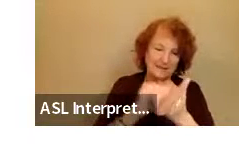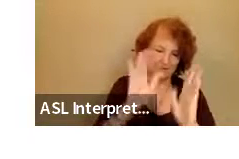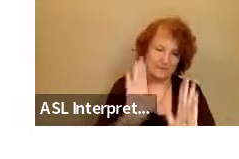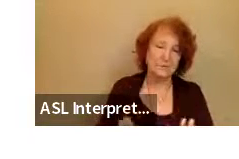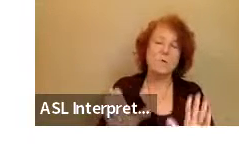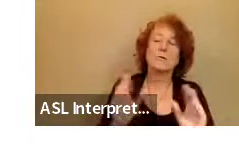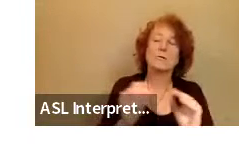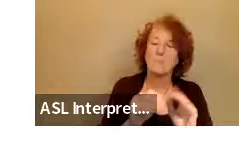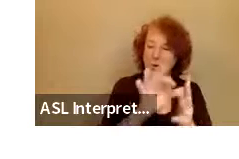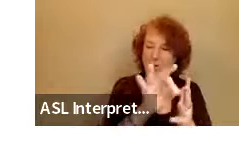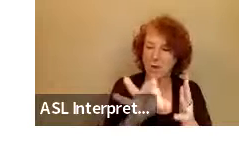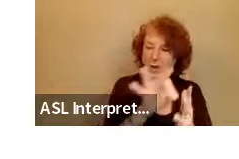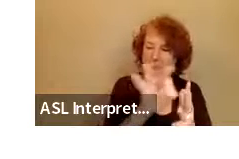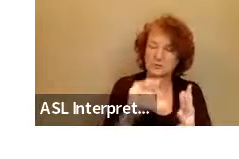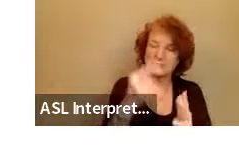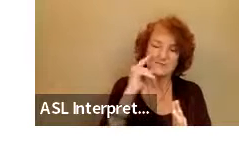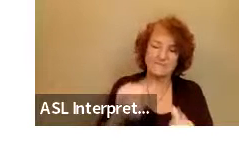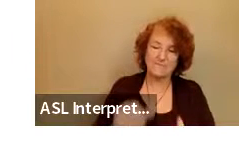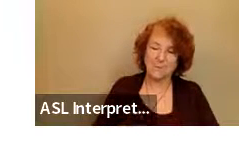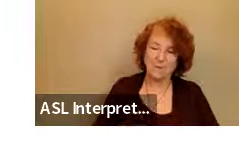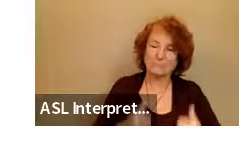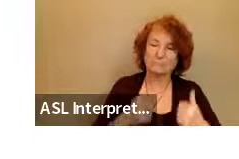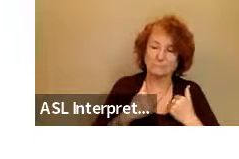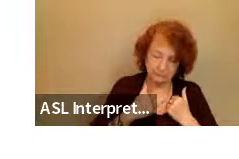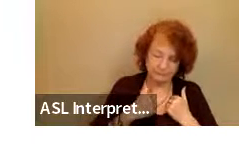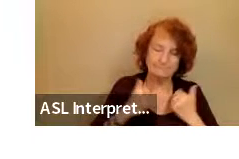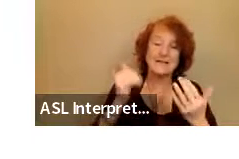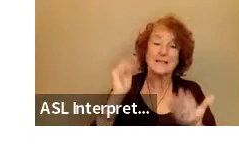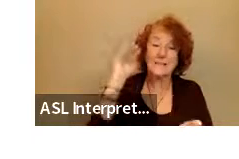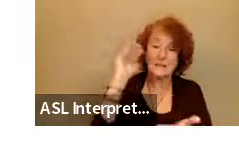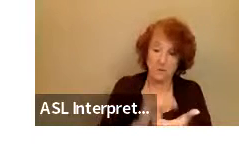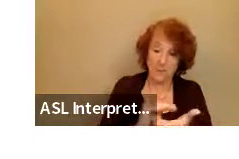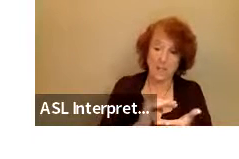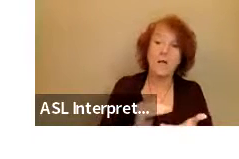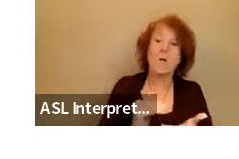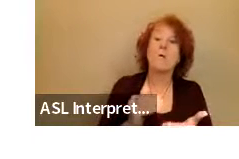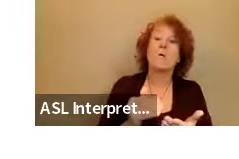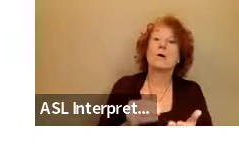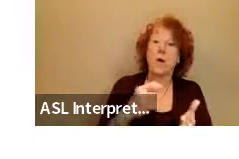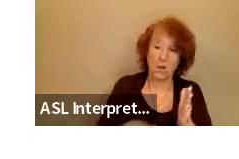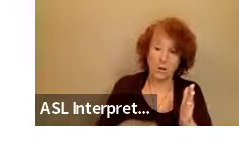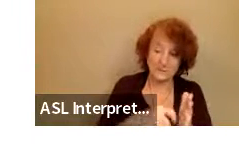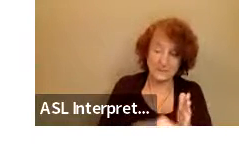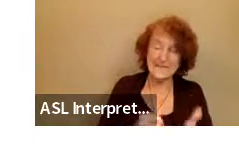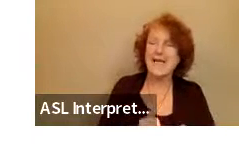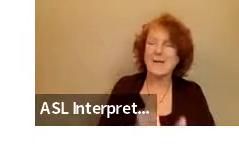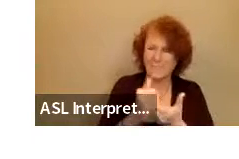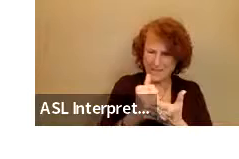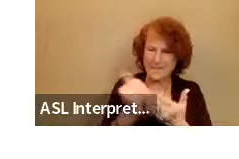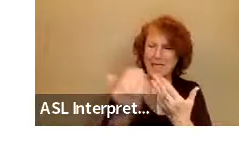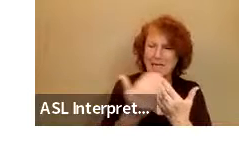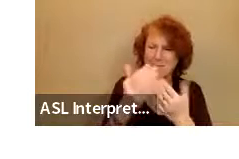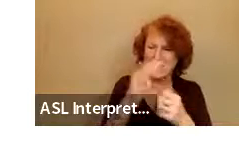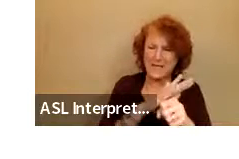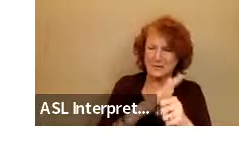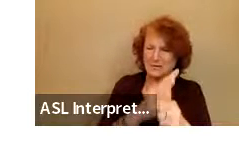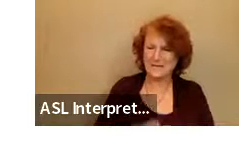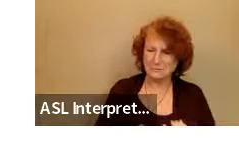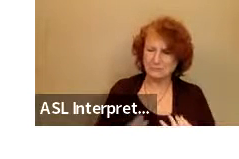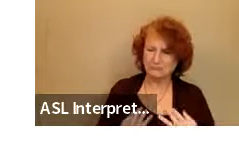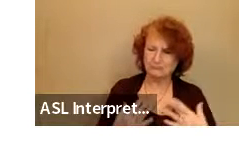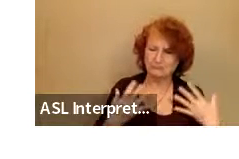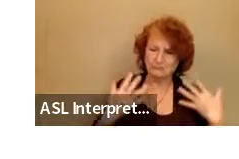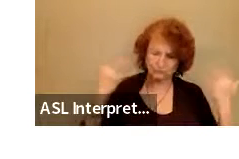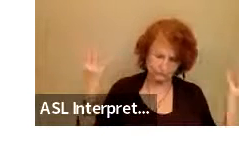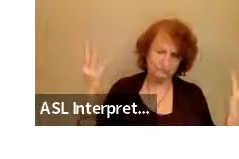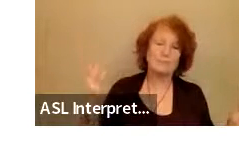Each aspect of the proposal will help lower housing costs and help our neighborhoods thrive. We'll be going over the major components of the proposal tonight and